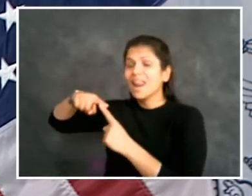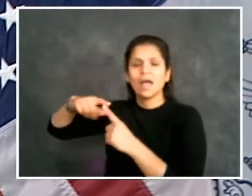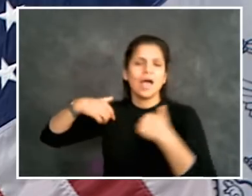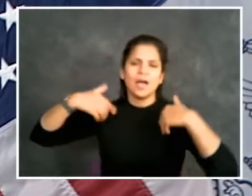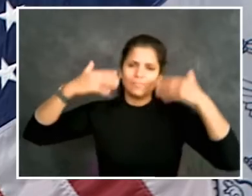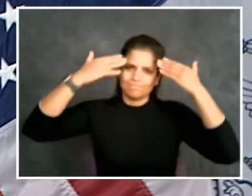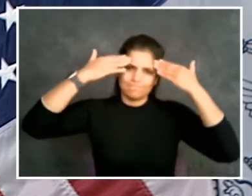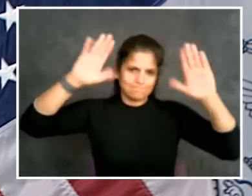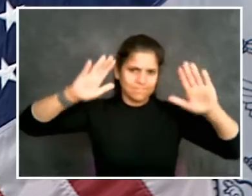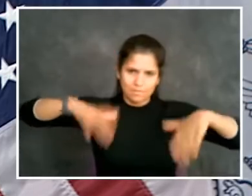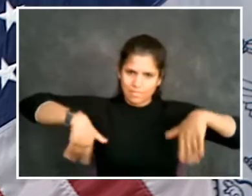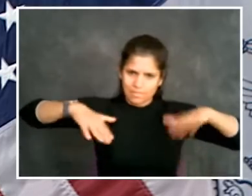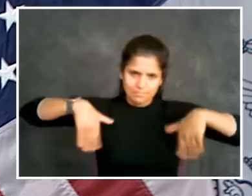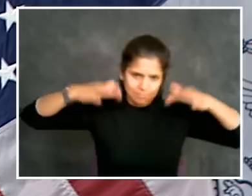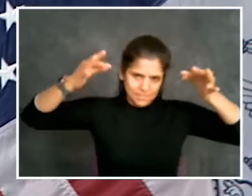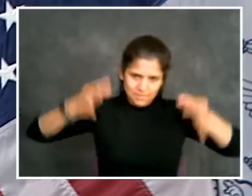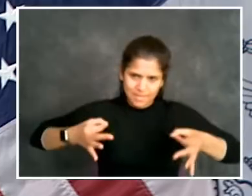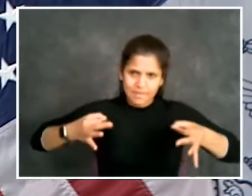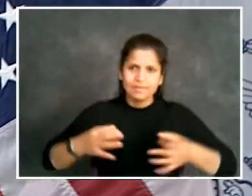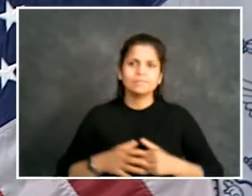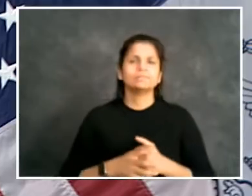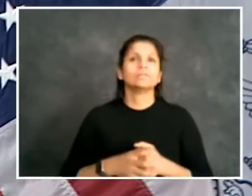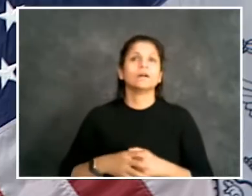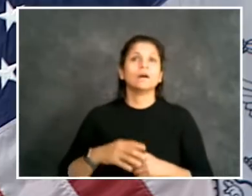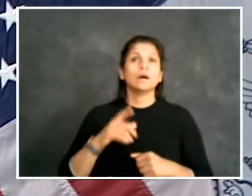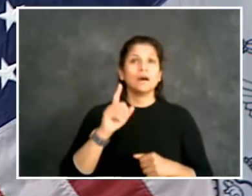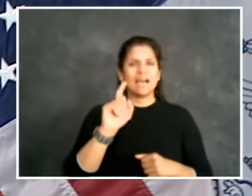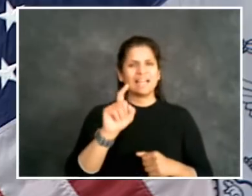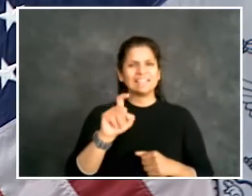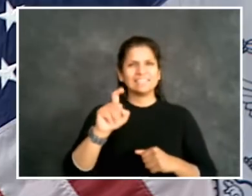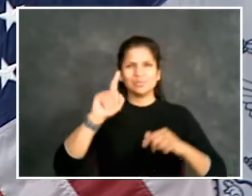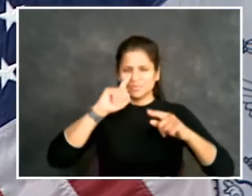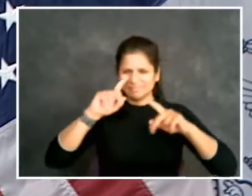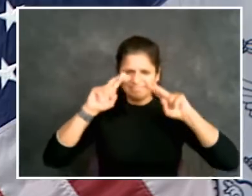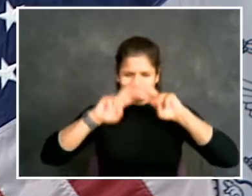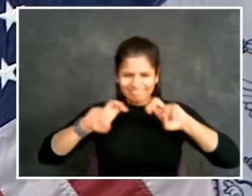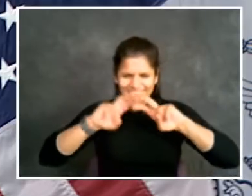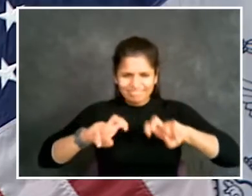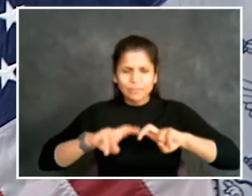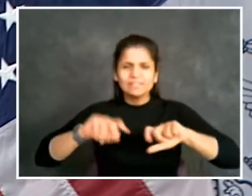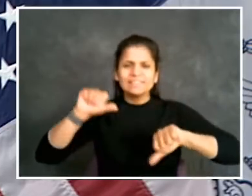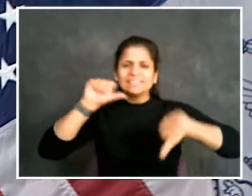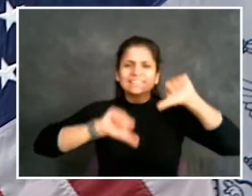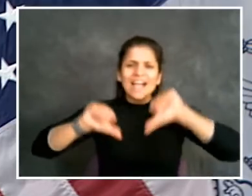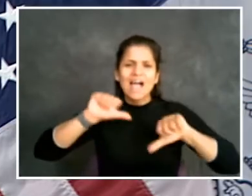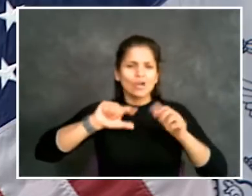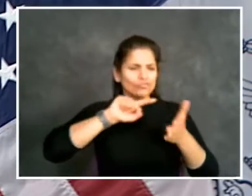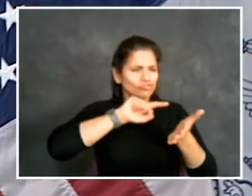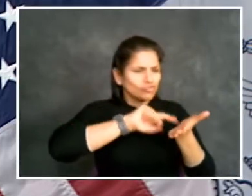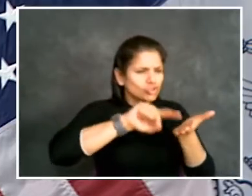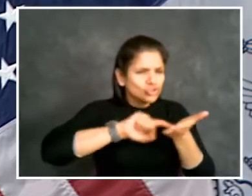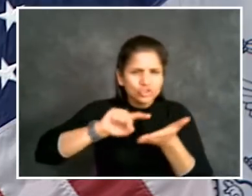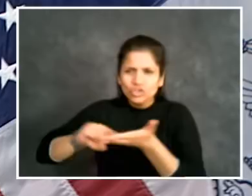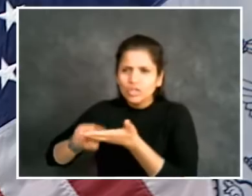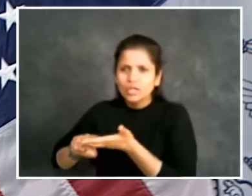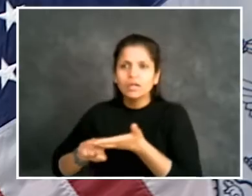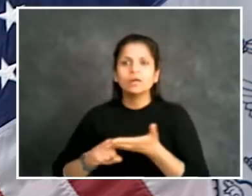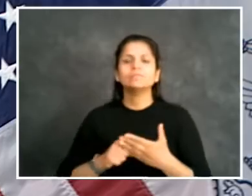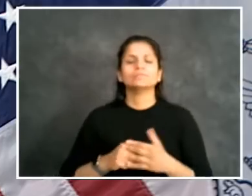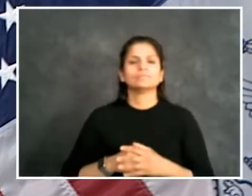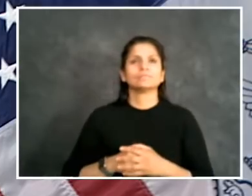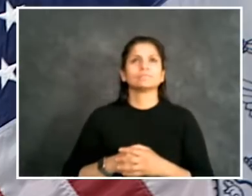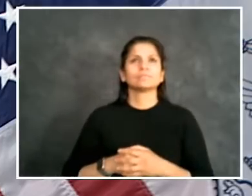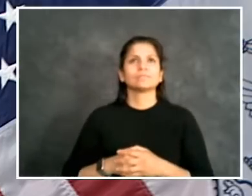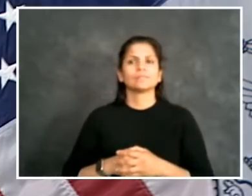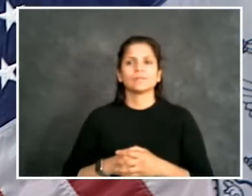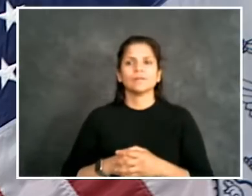we need a lot more scientific understanding of this disease to get to the point where I would say we are fully normal. And obviously, what we all